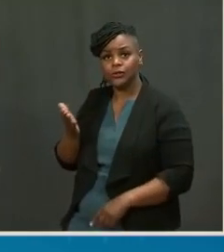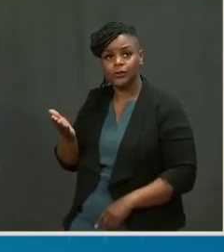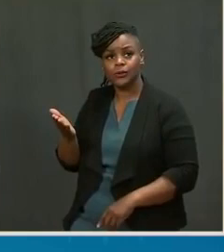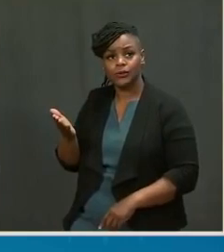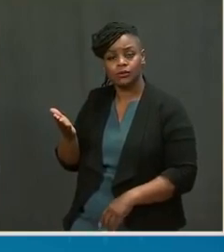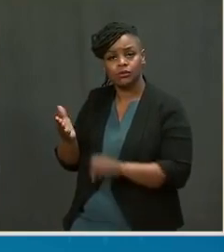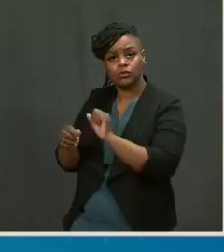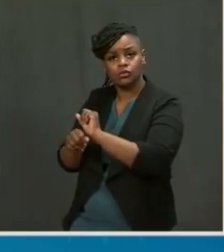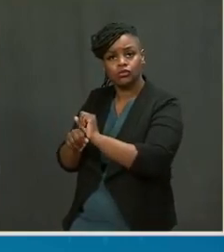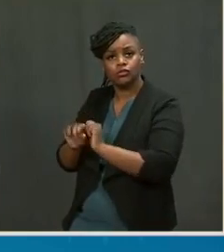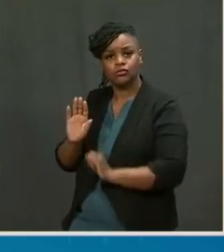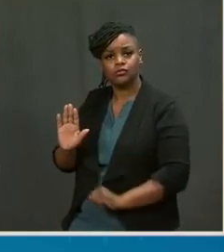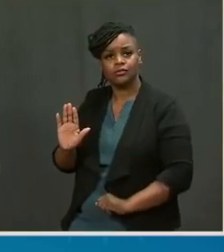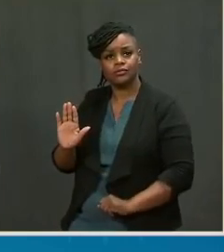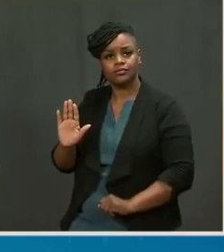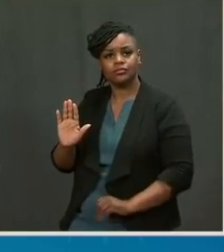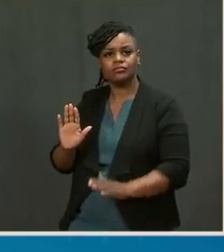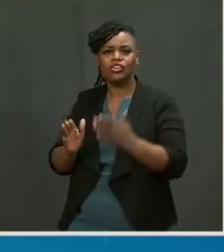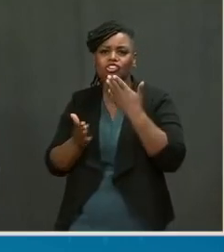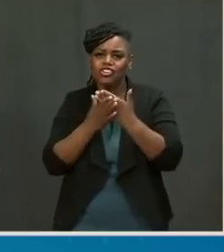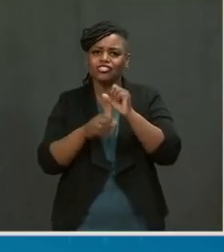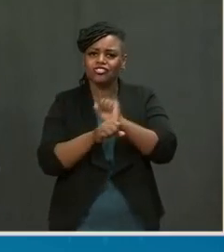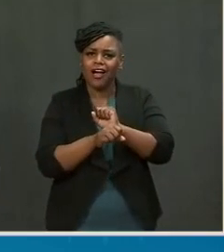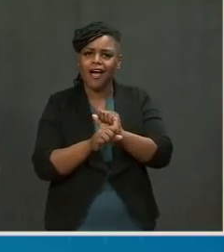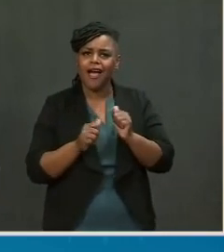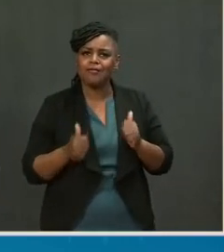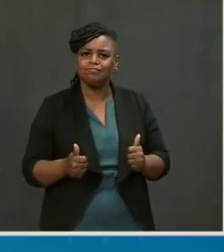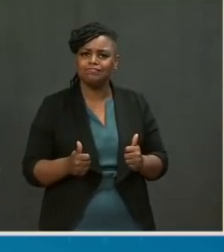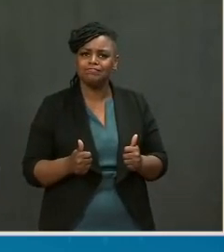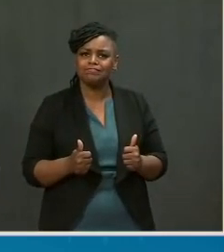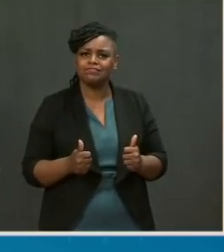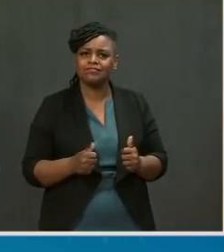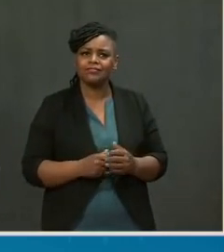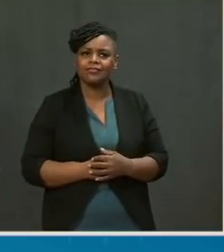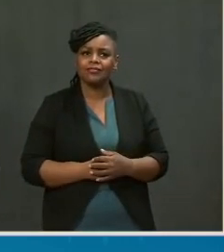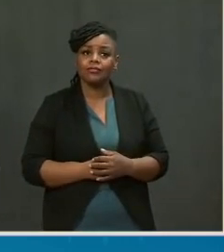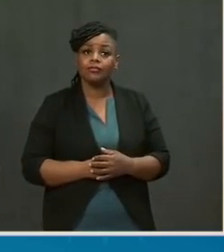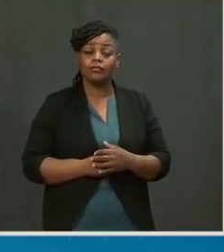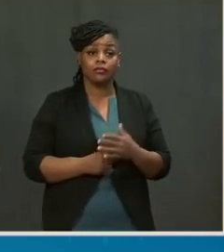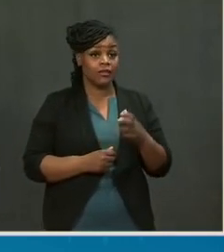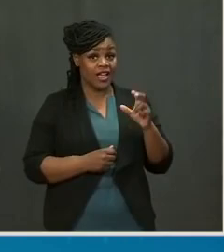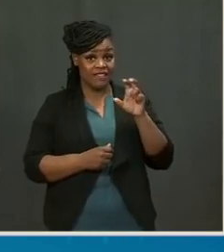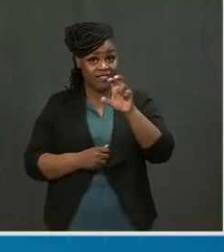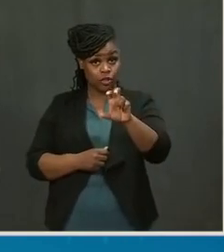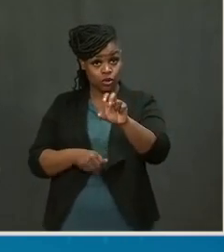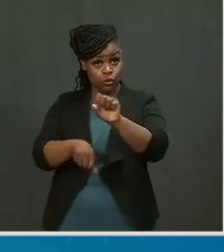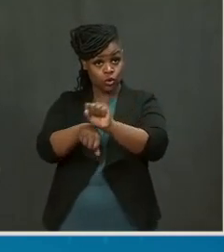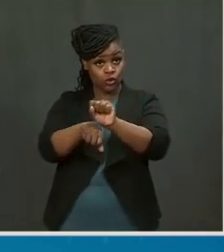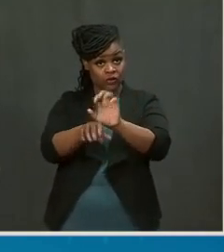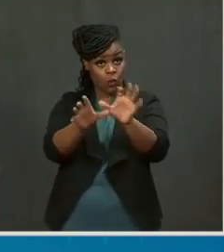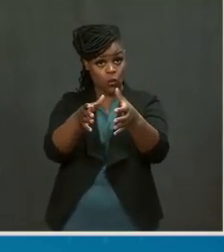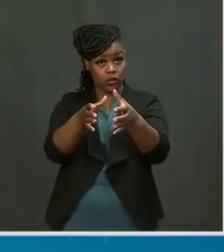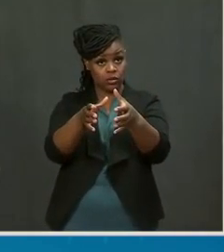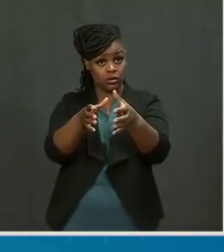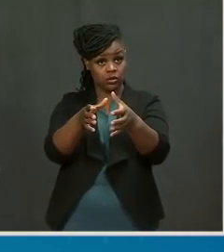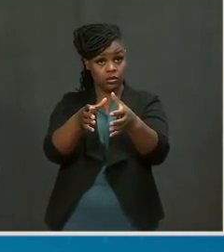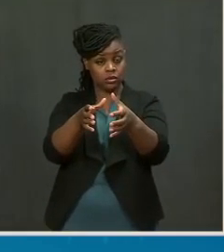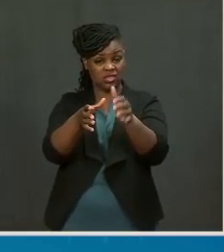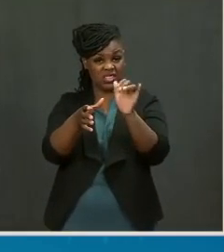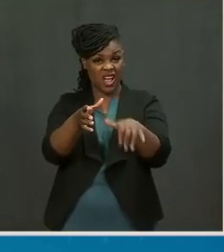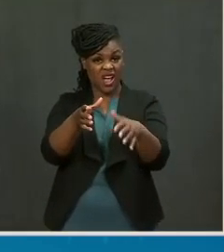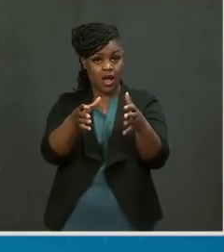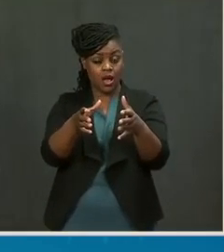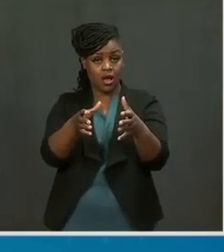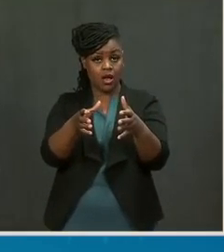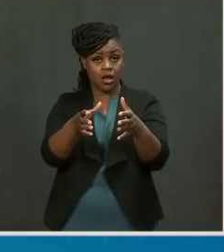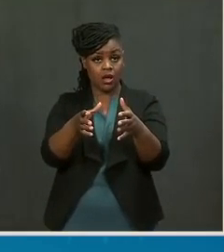A good job. And so to invest in the workforce so that we can have and say